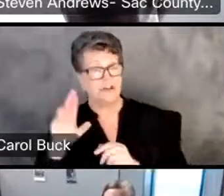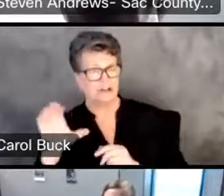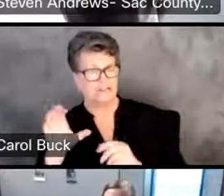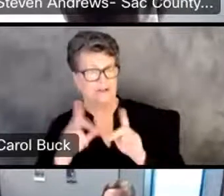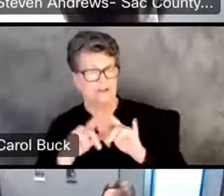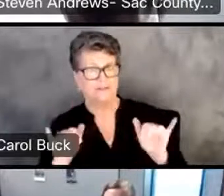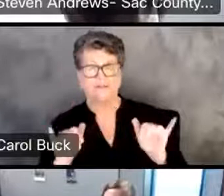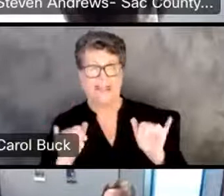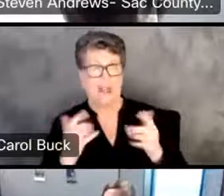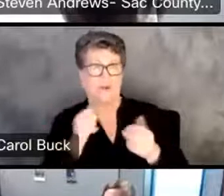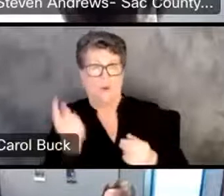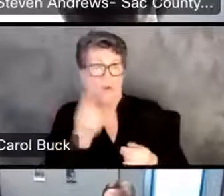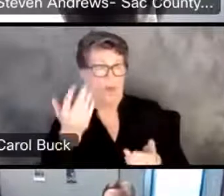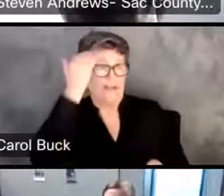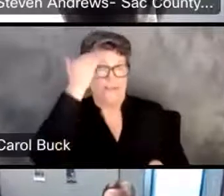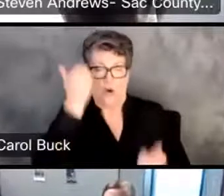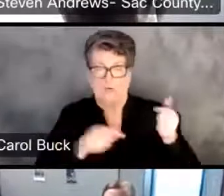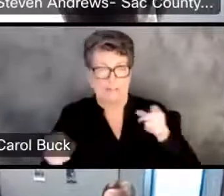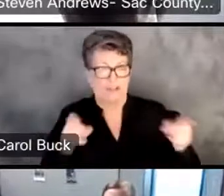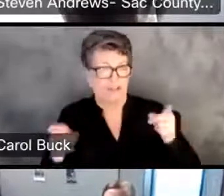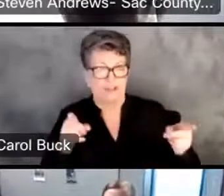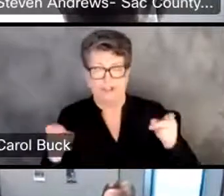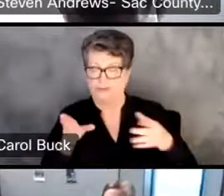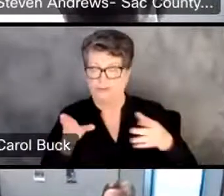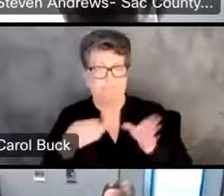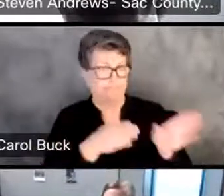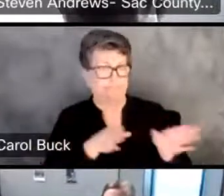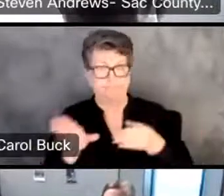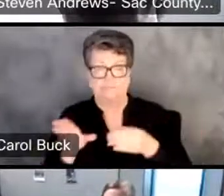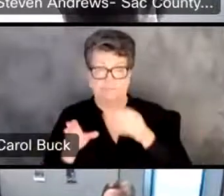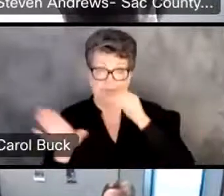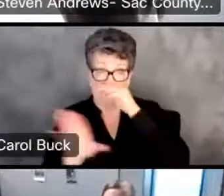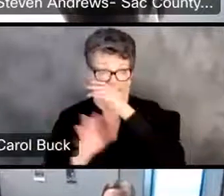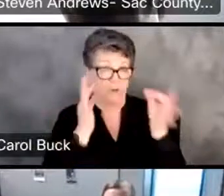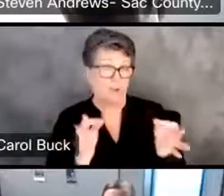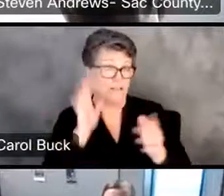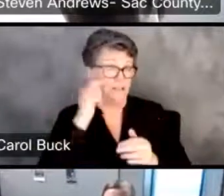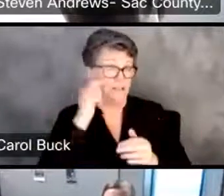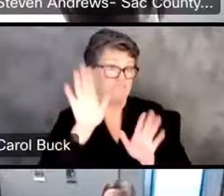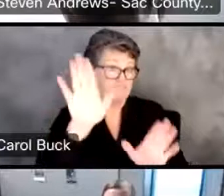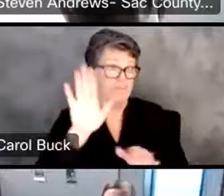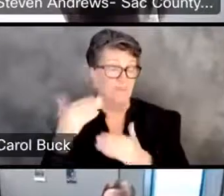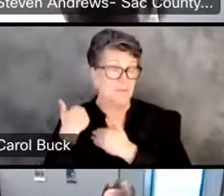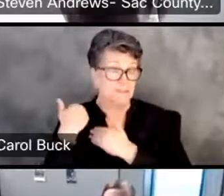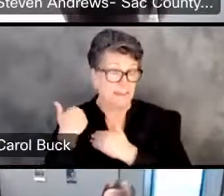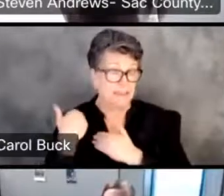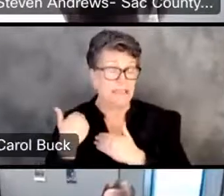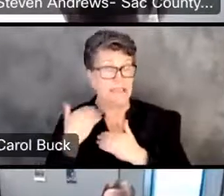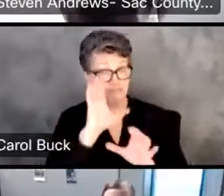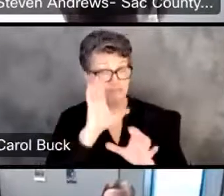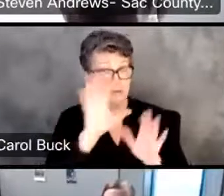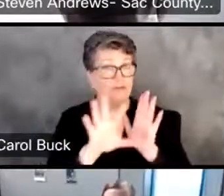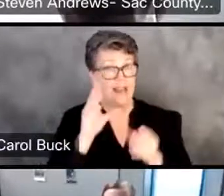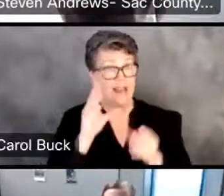always know which avenue they're going to go. That's their choice. That's their responsibility to go out and find